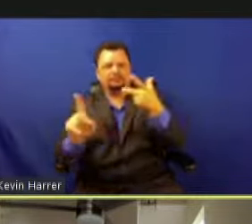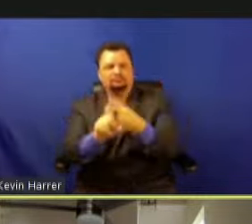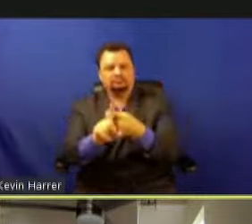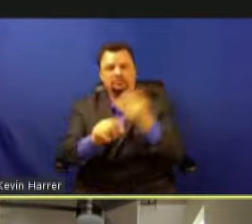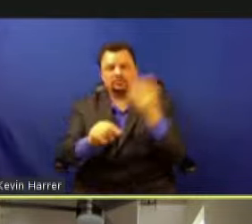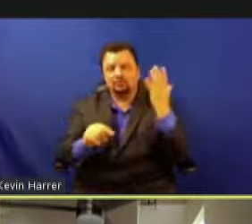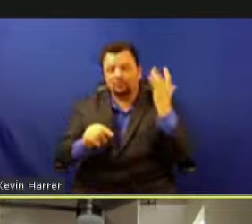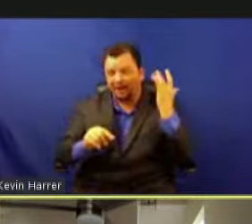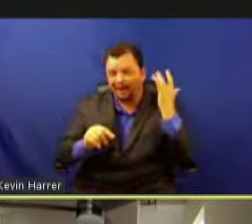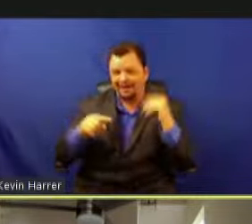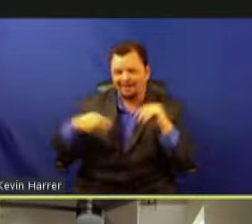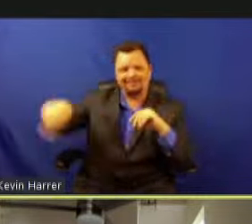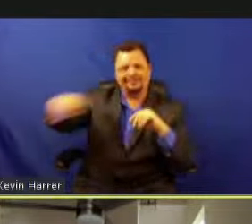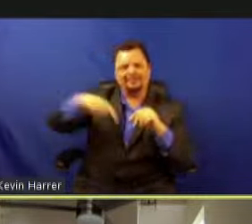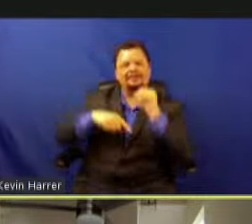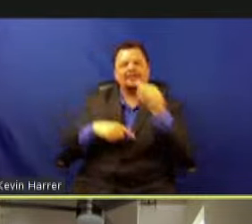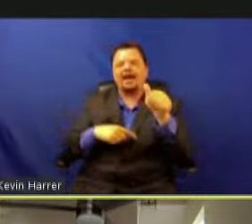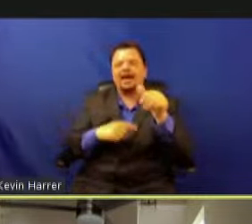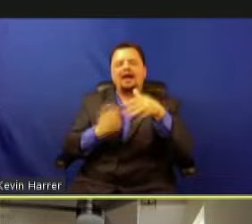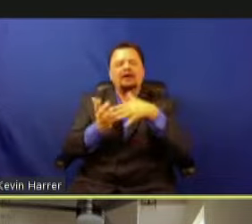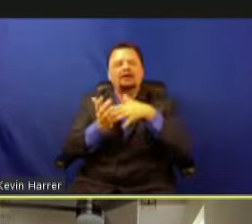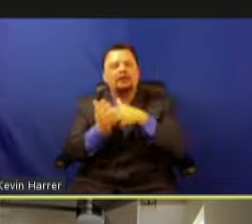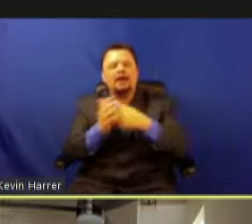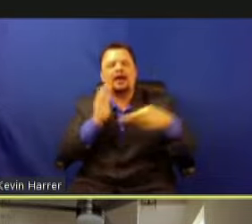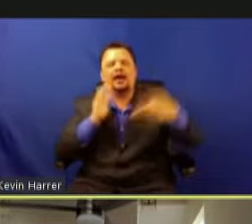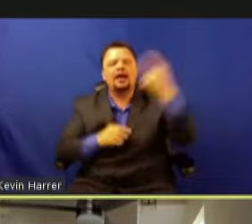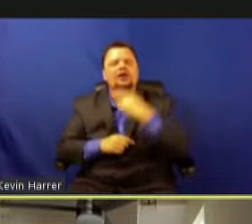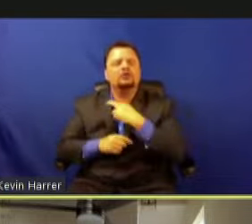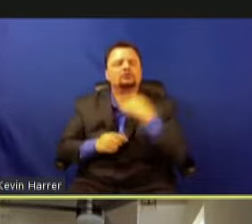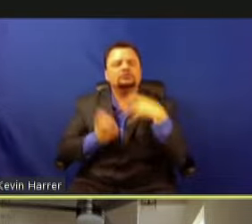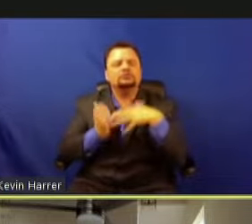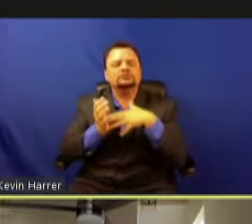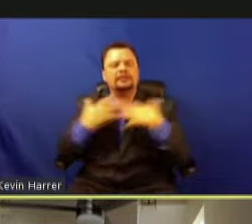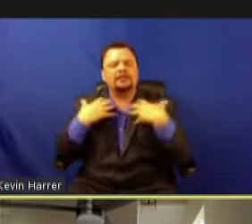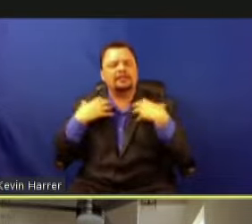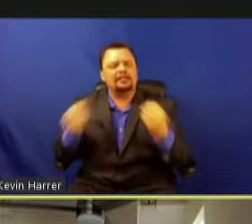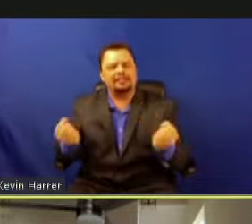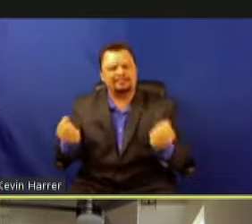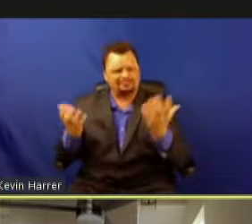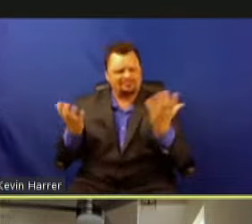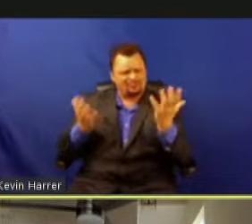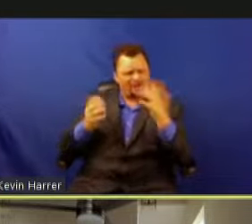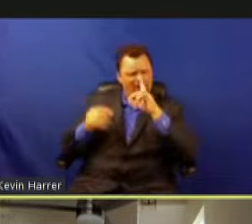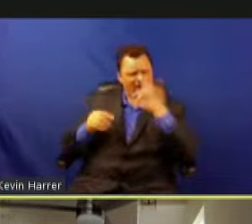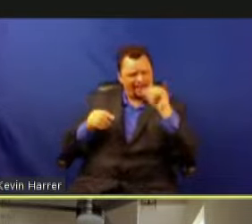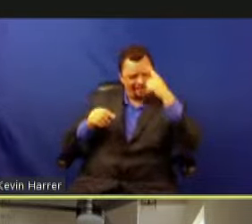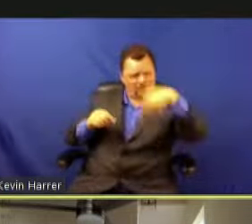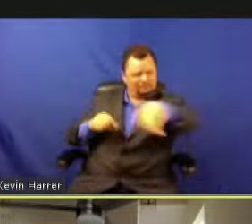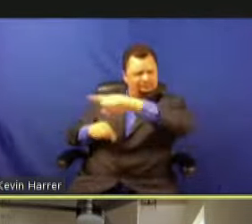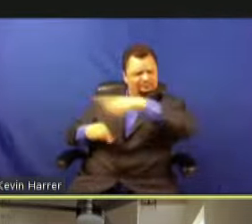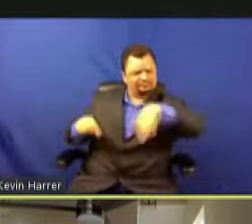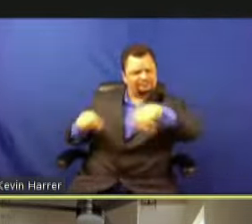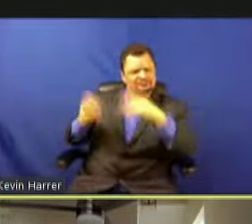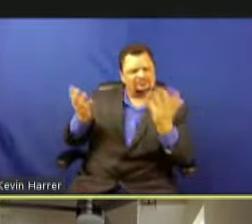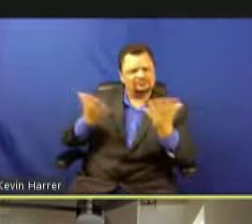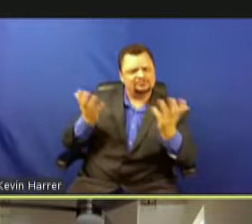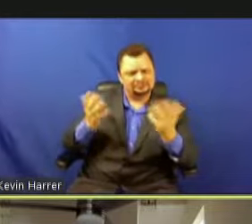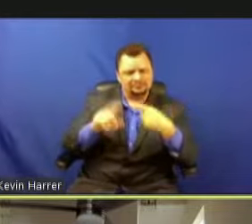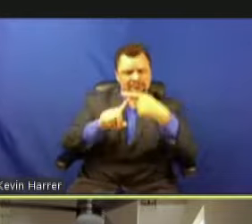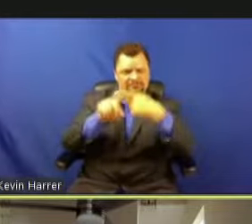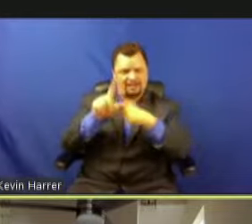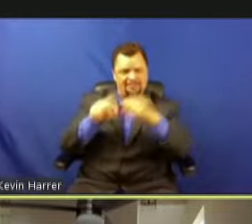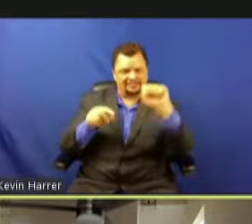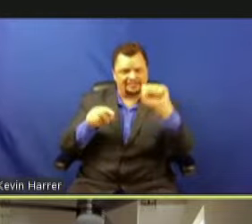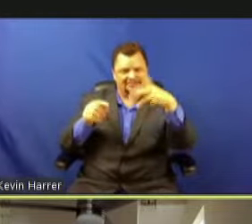flow into the first month? So the last 2 weeks of September and the first 2 weeks of October, so that we could also ensure